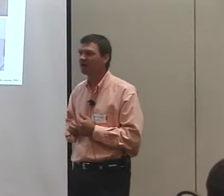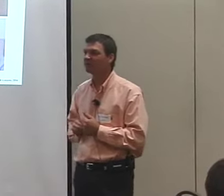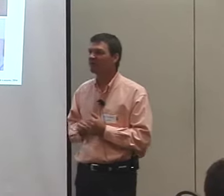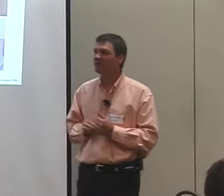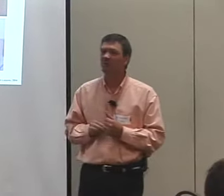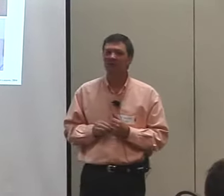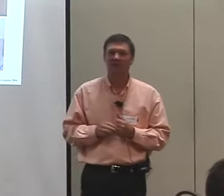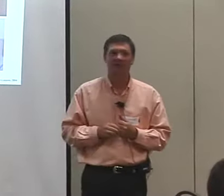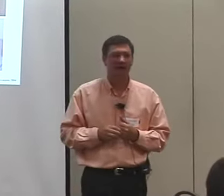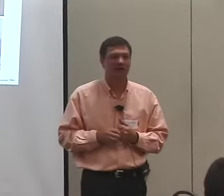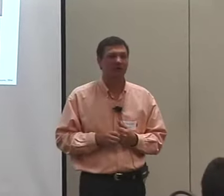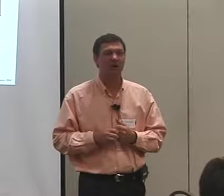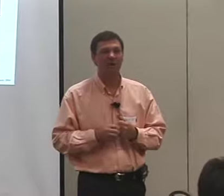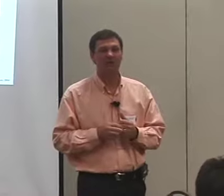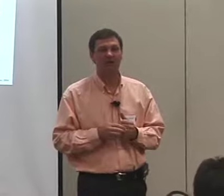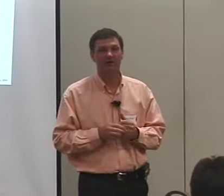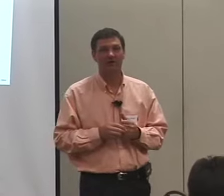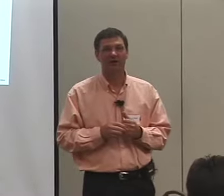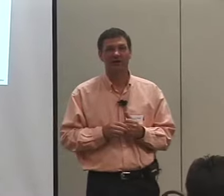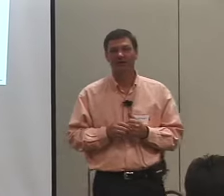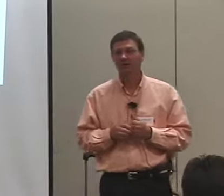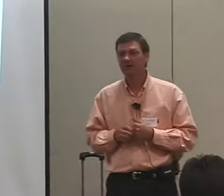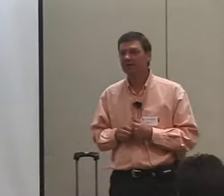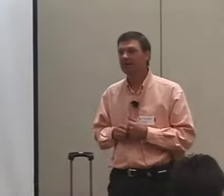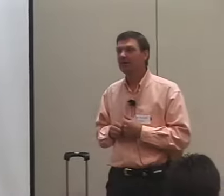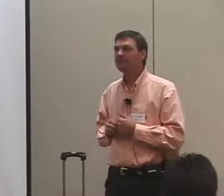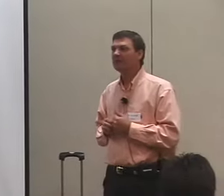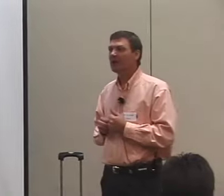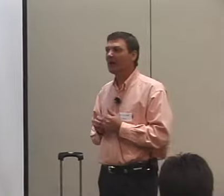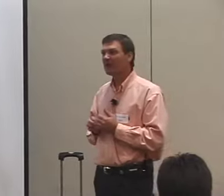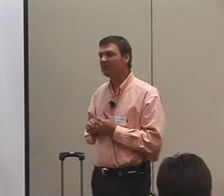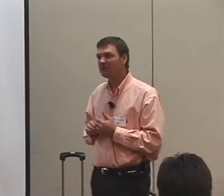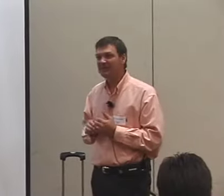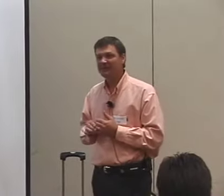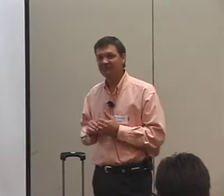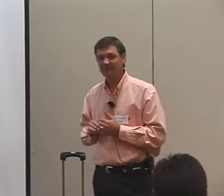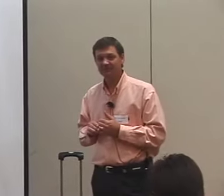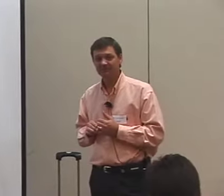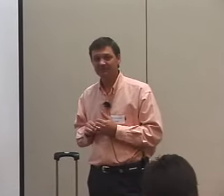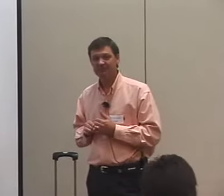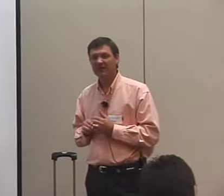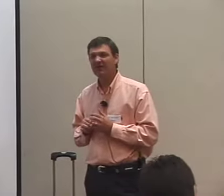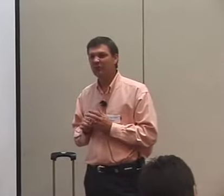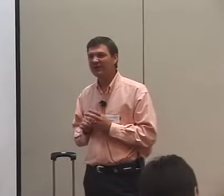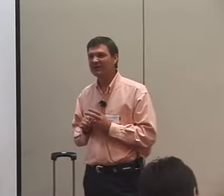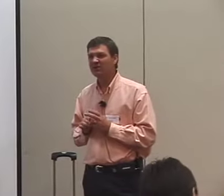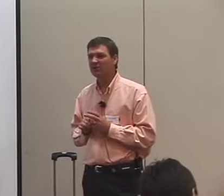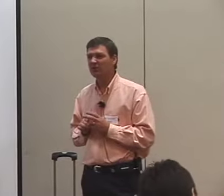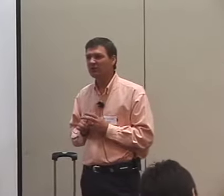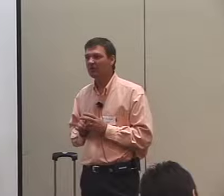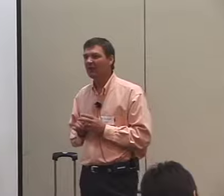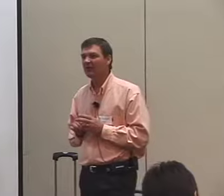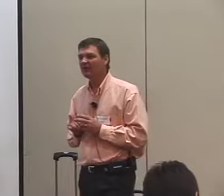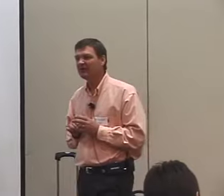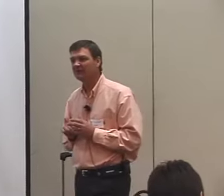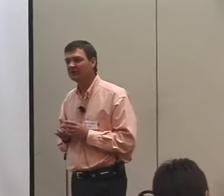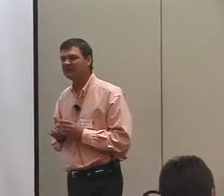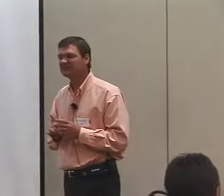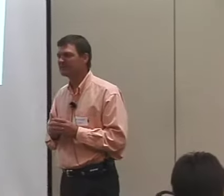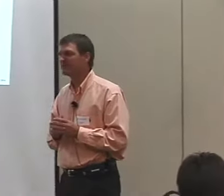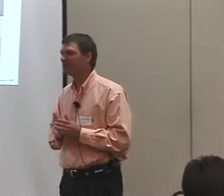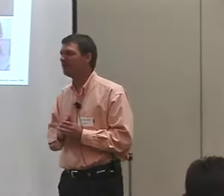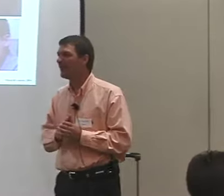of prompts to help you remember kind of the way we've gone through it. I believe that we can do the